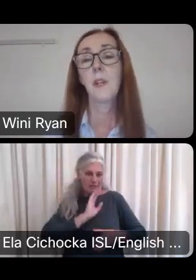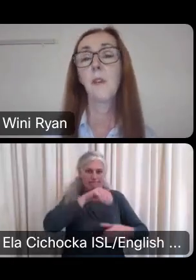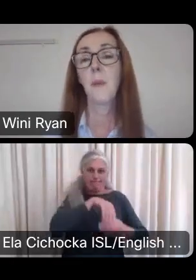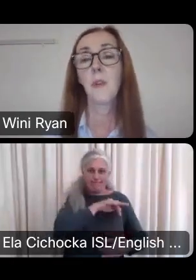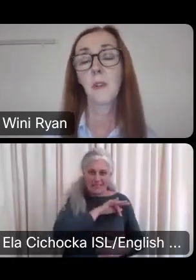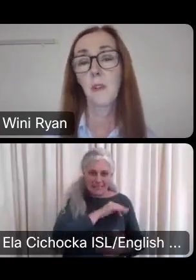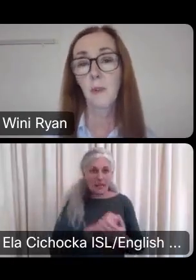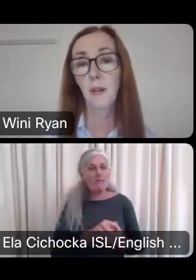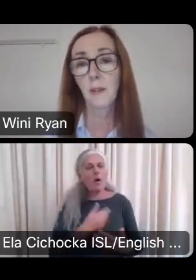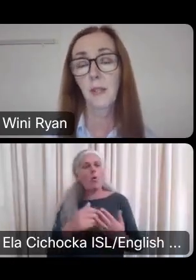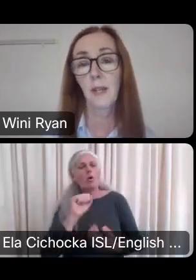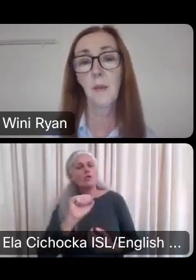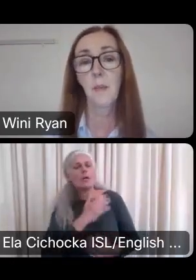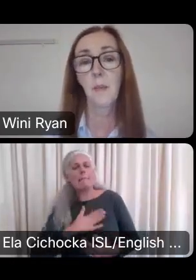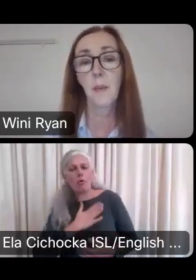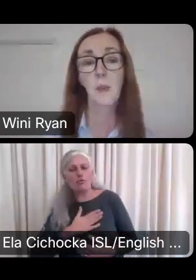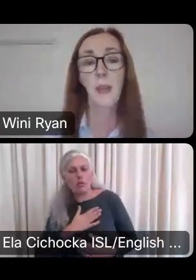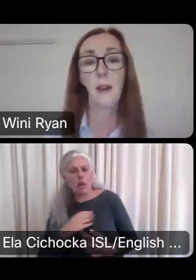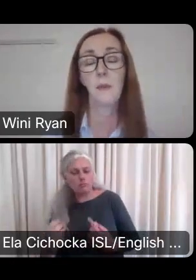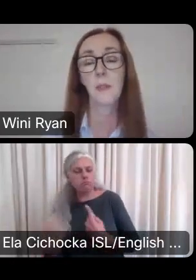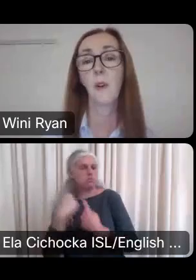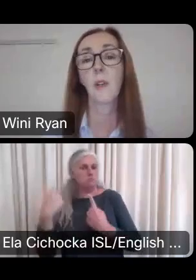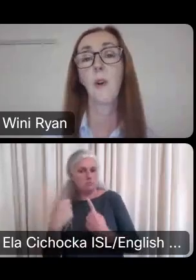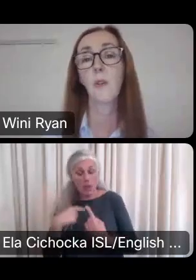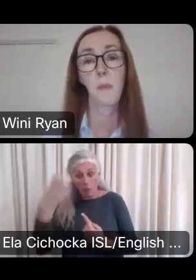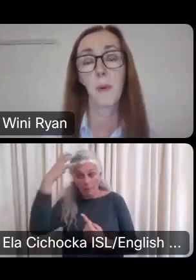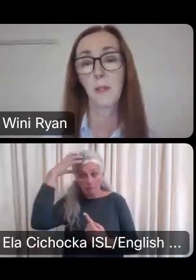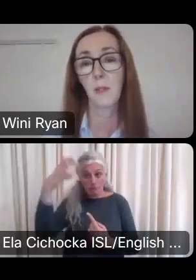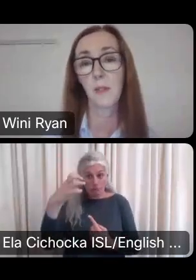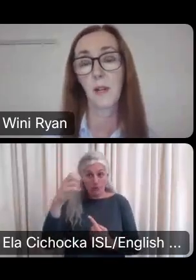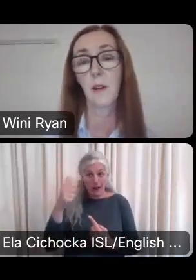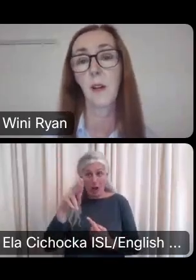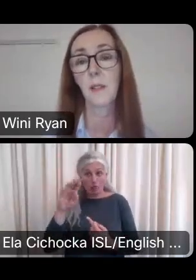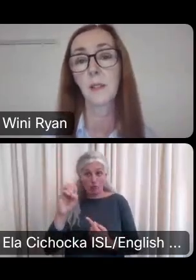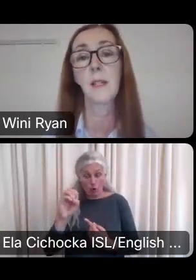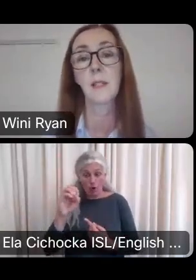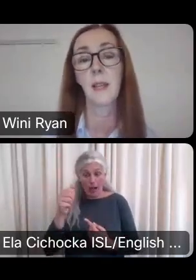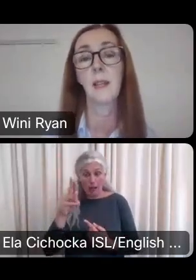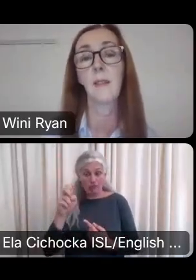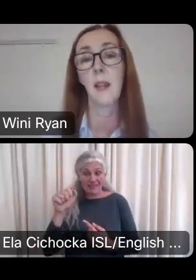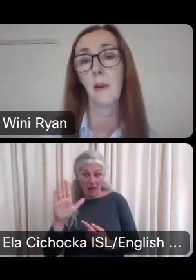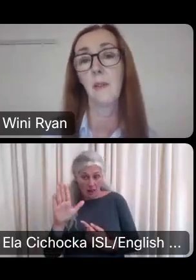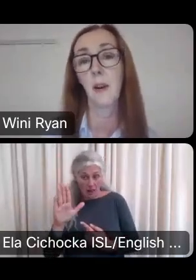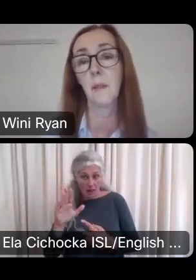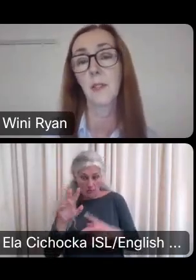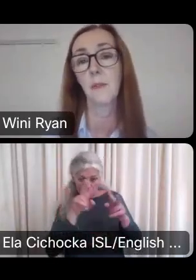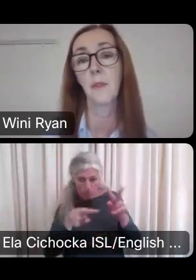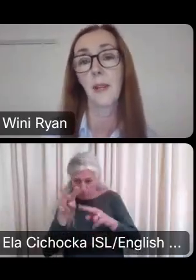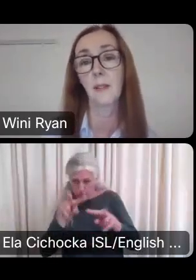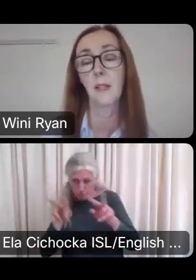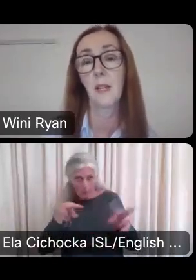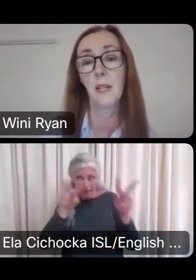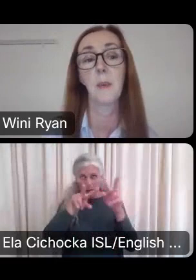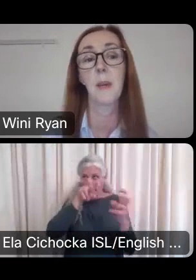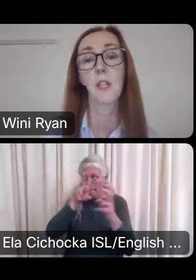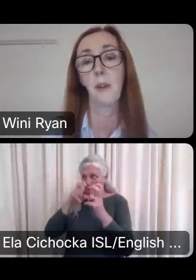What are your emotional triggers? In our brains, we have what's called auto-appraisers that are constantly scanning our environment for